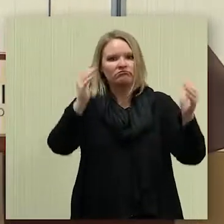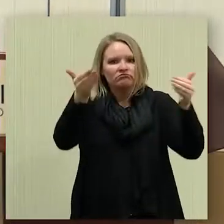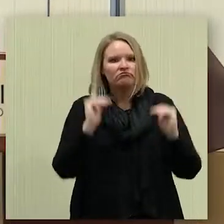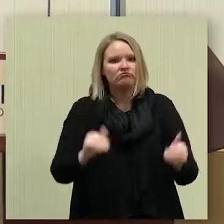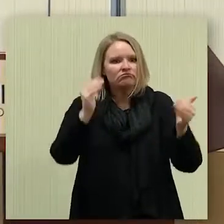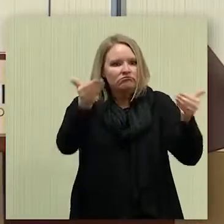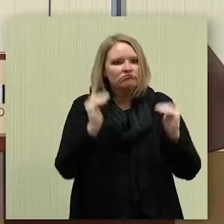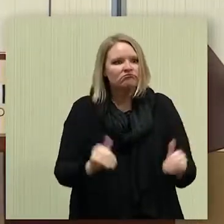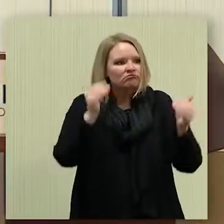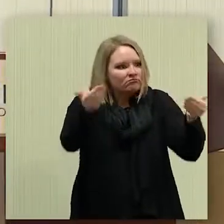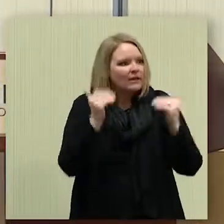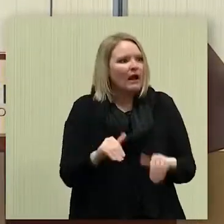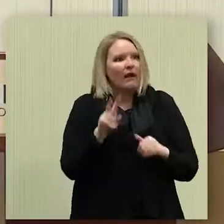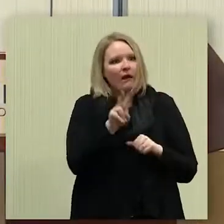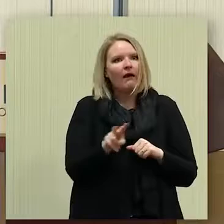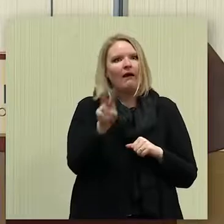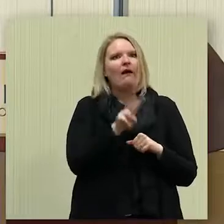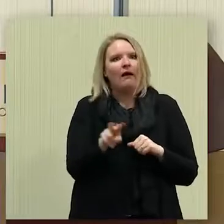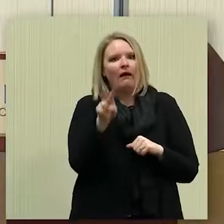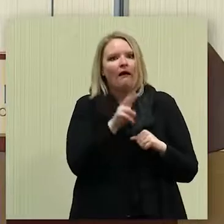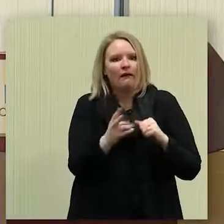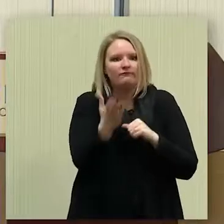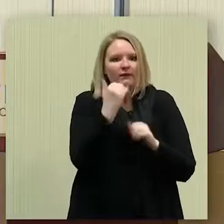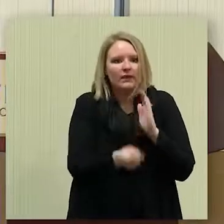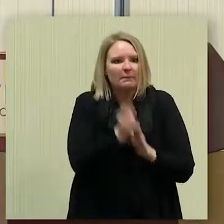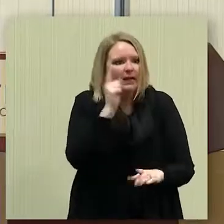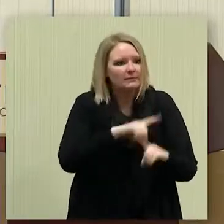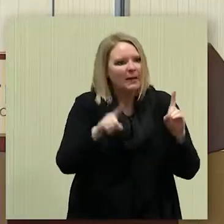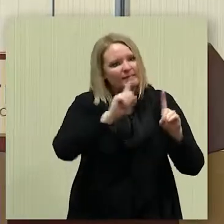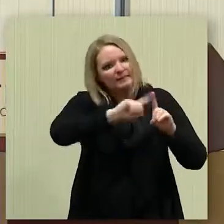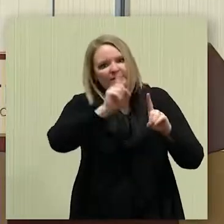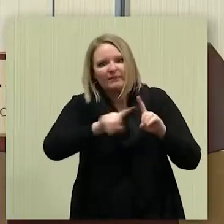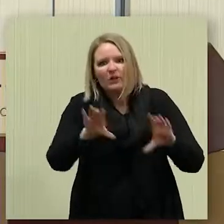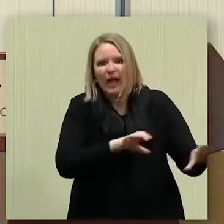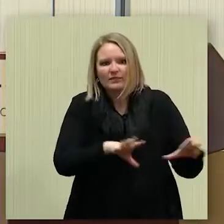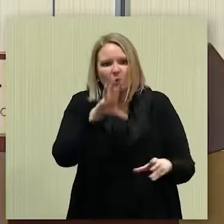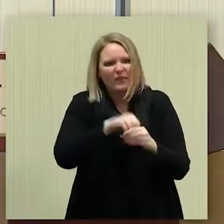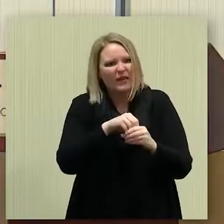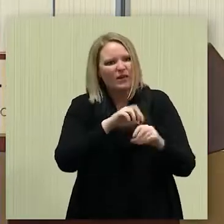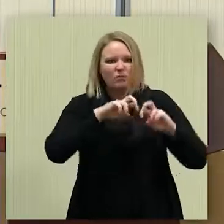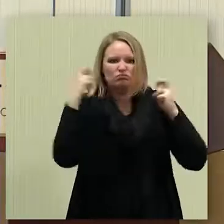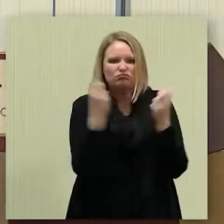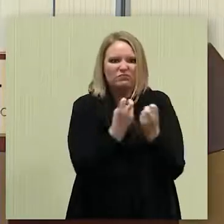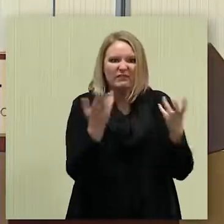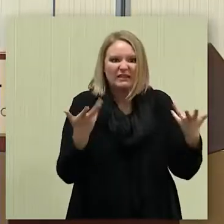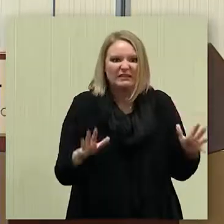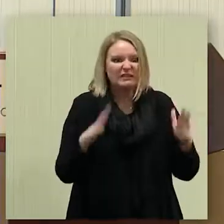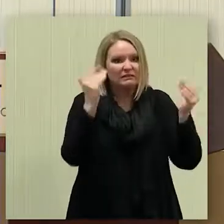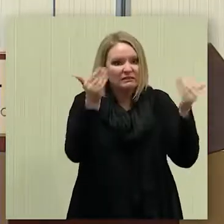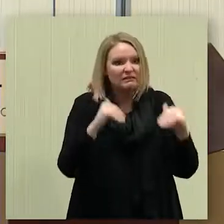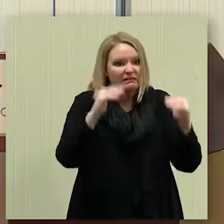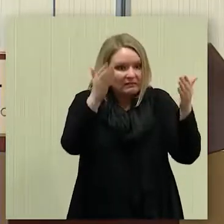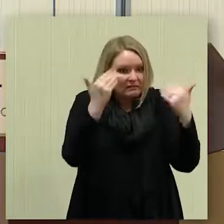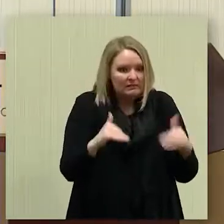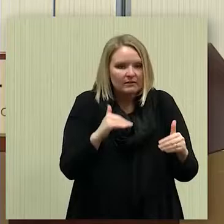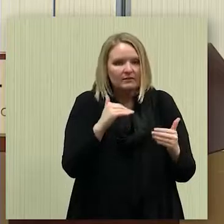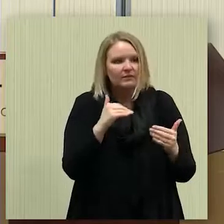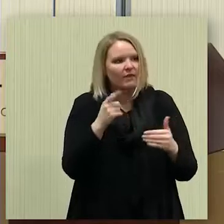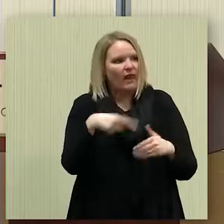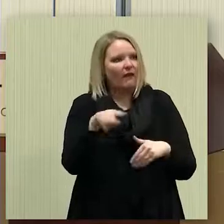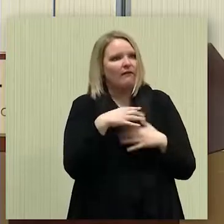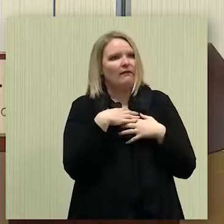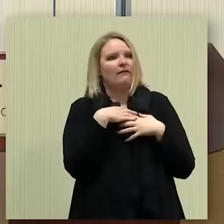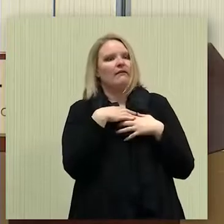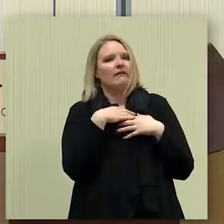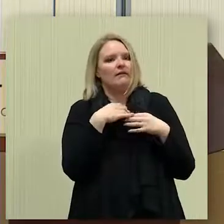So to sit there for 15 minutes but have 5 or 6 different activities in that one morning meeting may be really trying for that